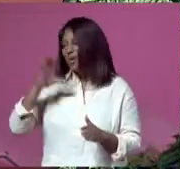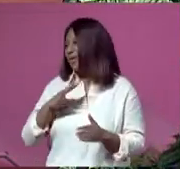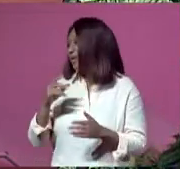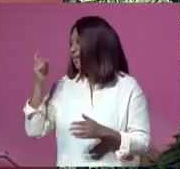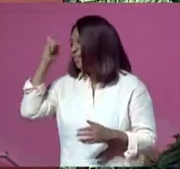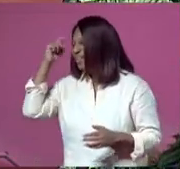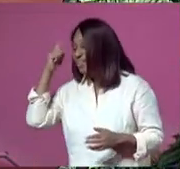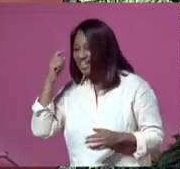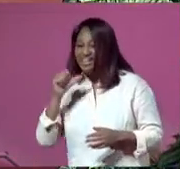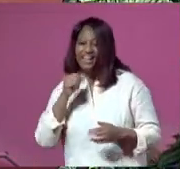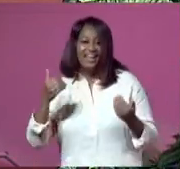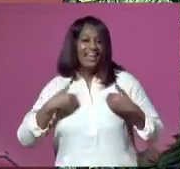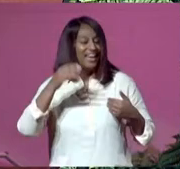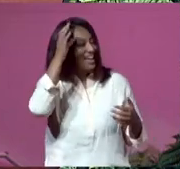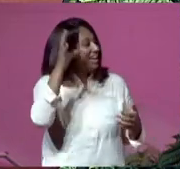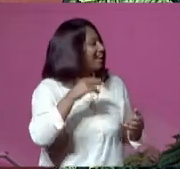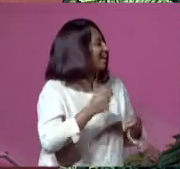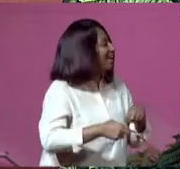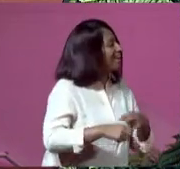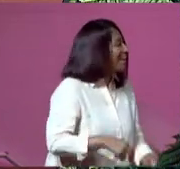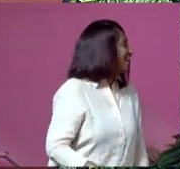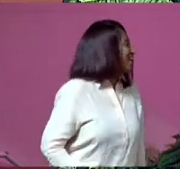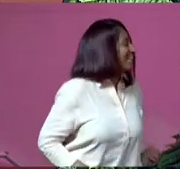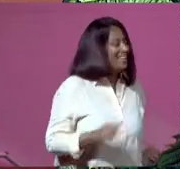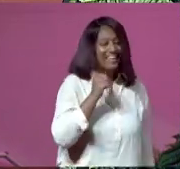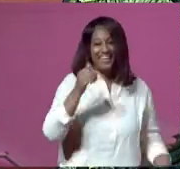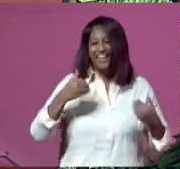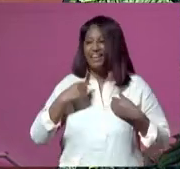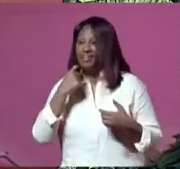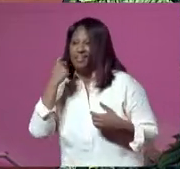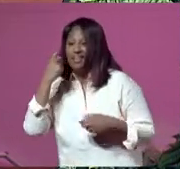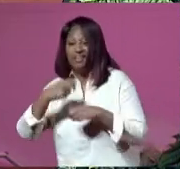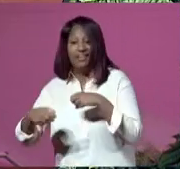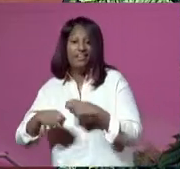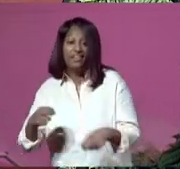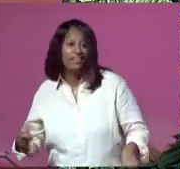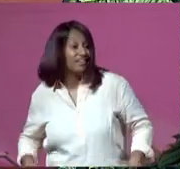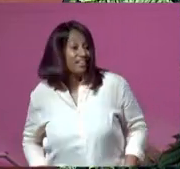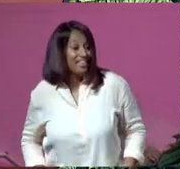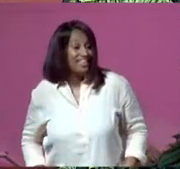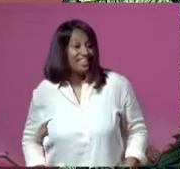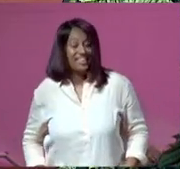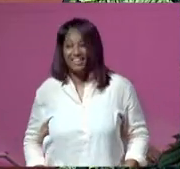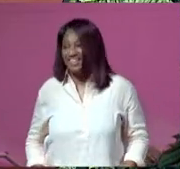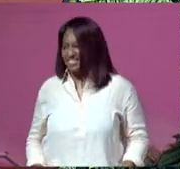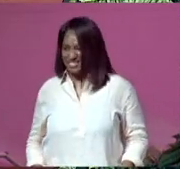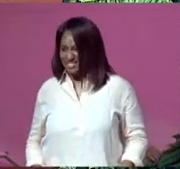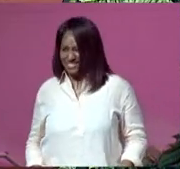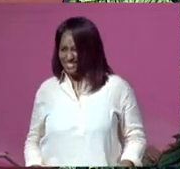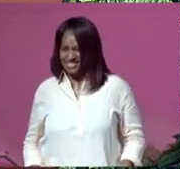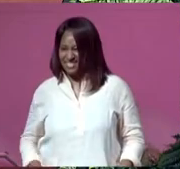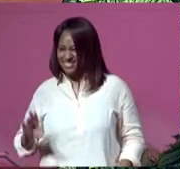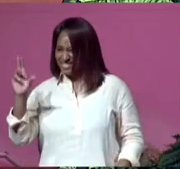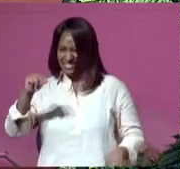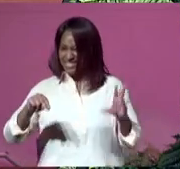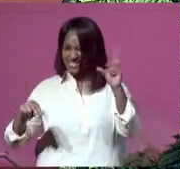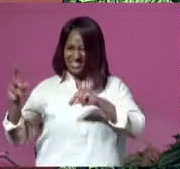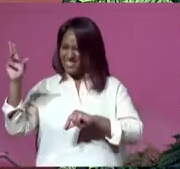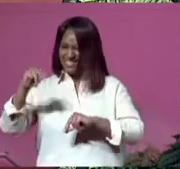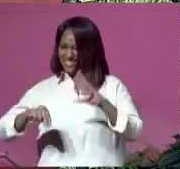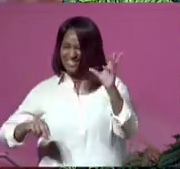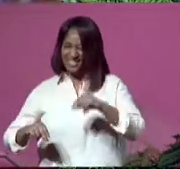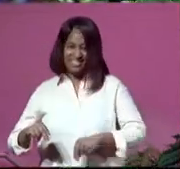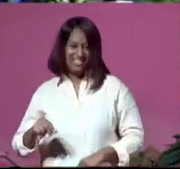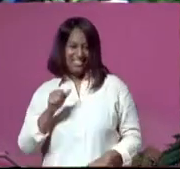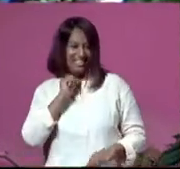problem. She ain't got a sex problem. She doesn't have a sexual addiction. She ain't got a flesh